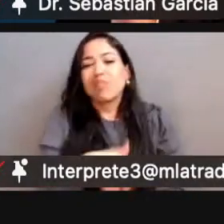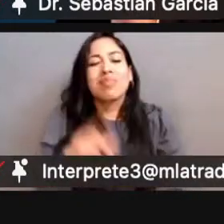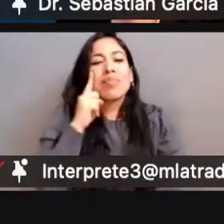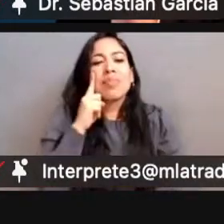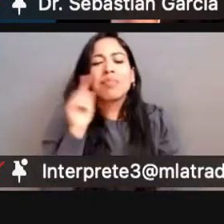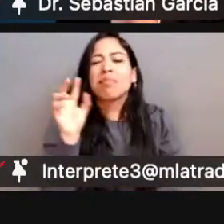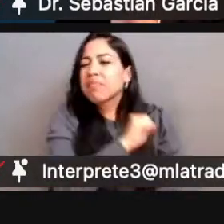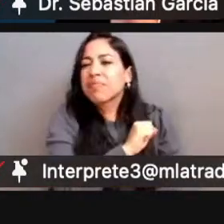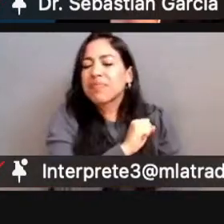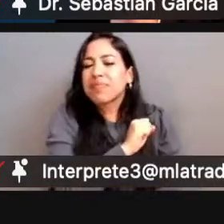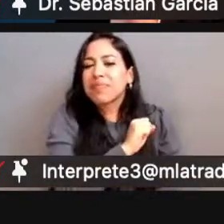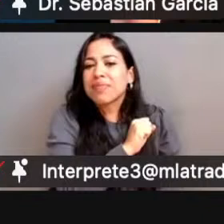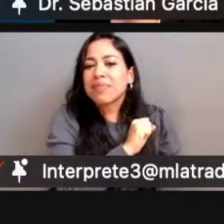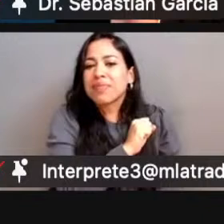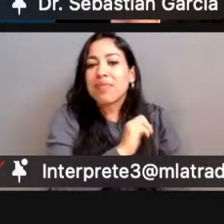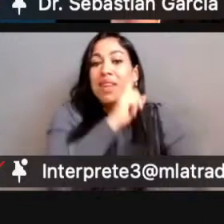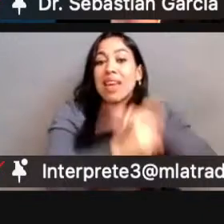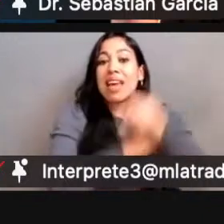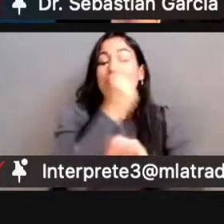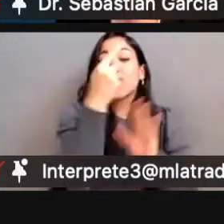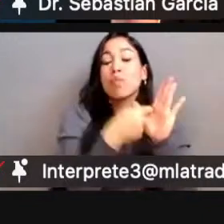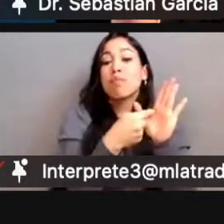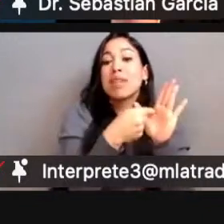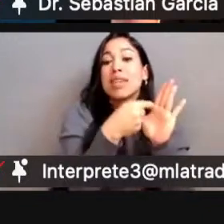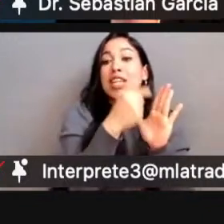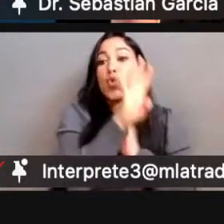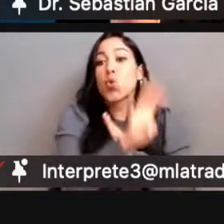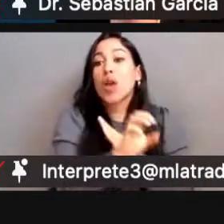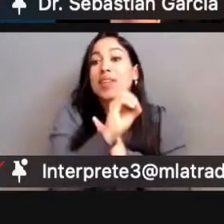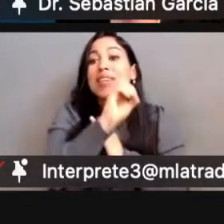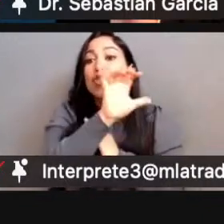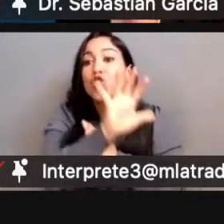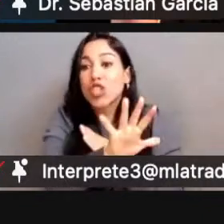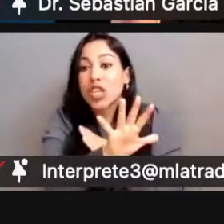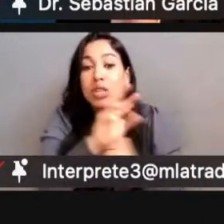here, there is a gradient, and it's